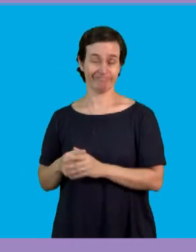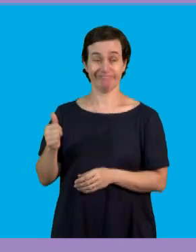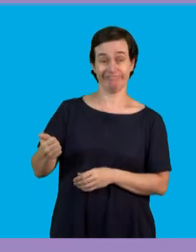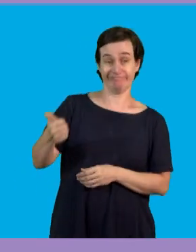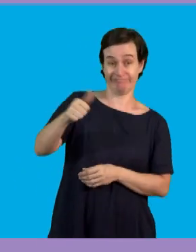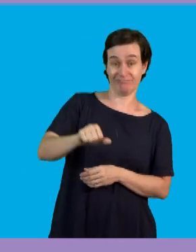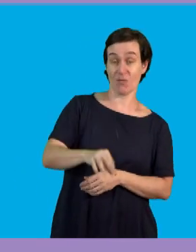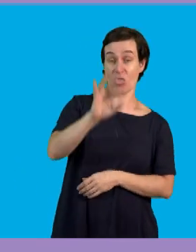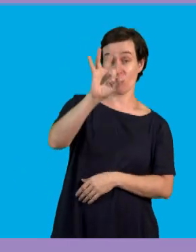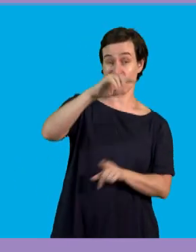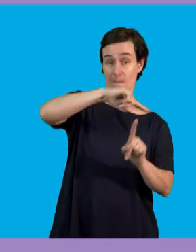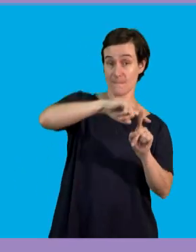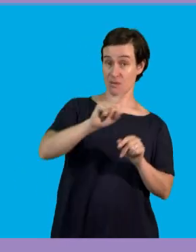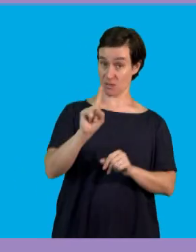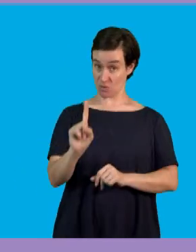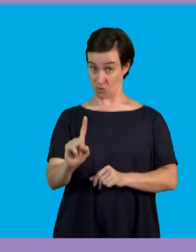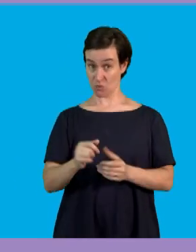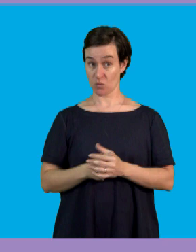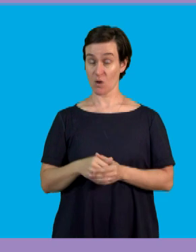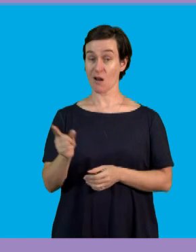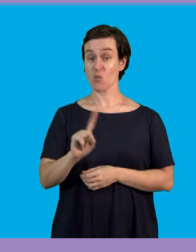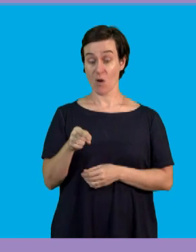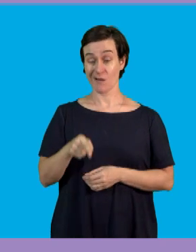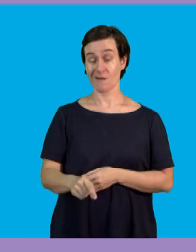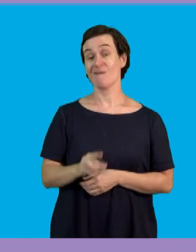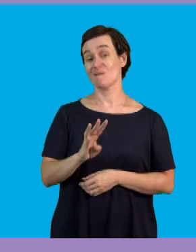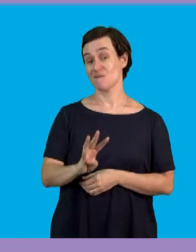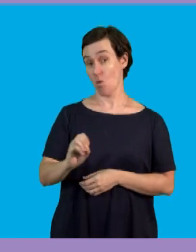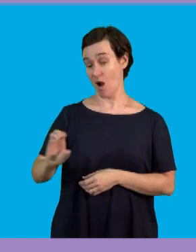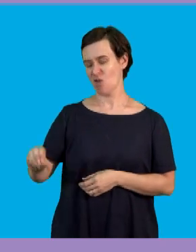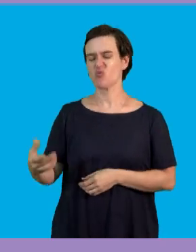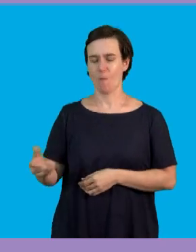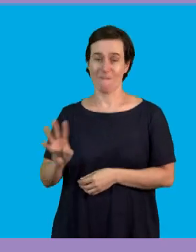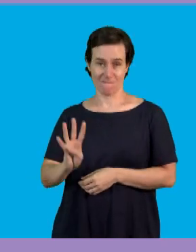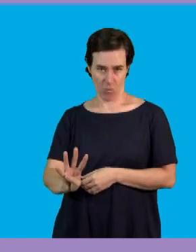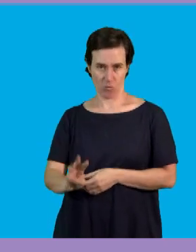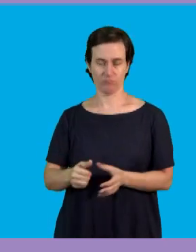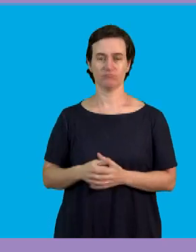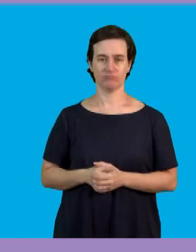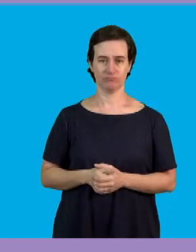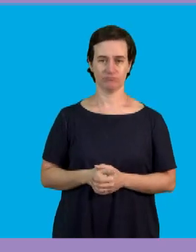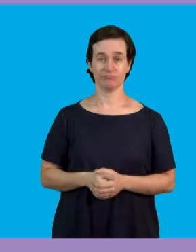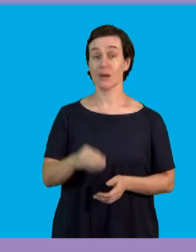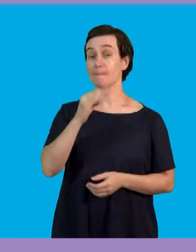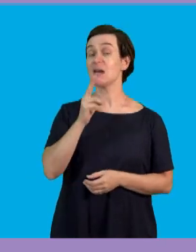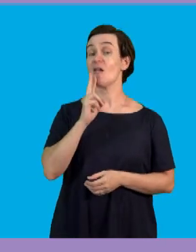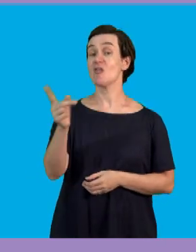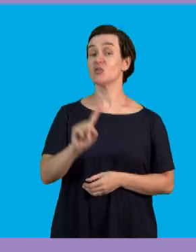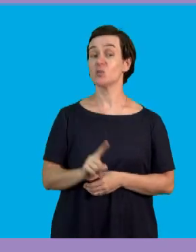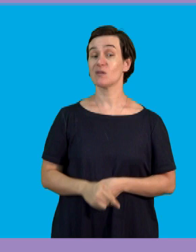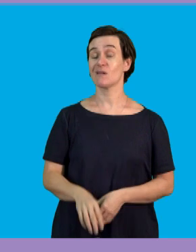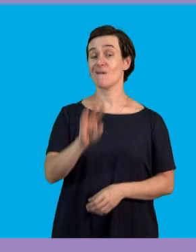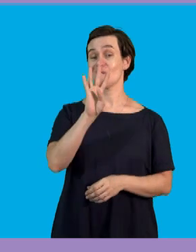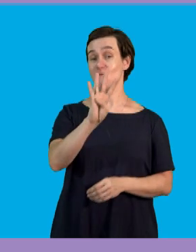Then lastly, we have 3 hundreds plus 100, and that is going to give us 4 hundreds. That gives us a